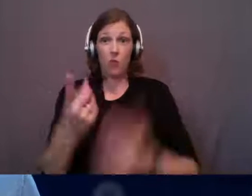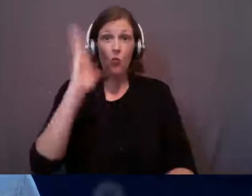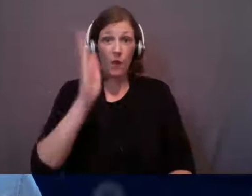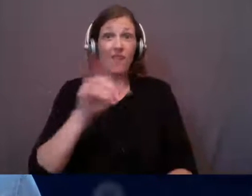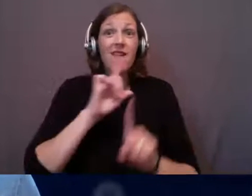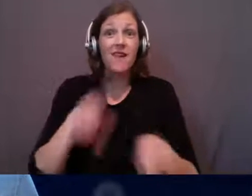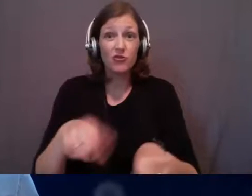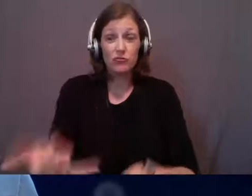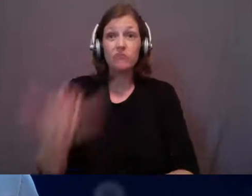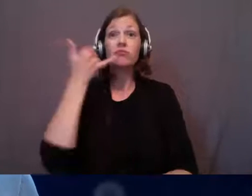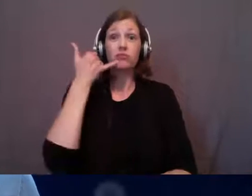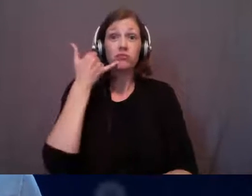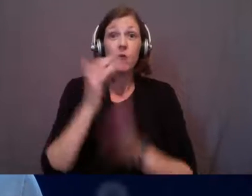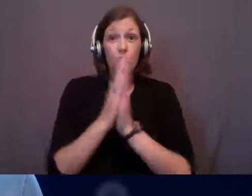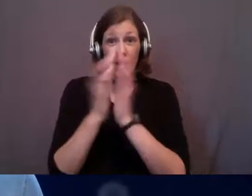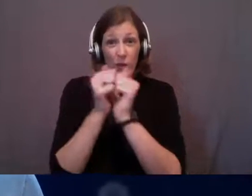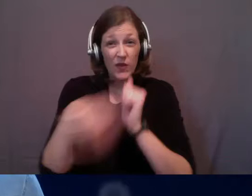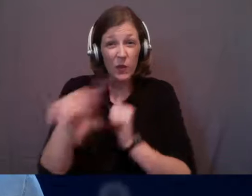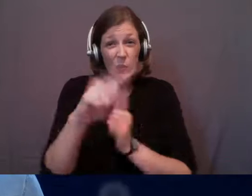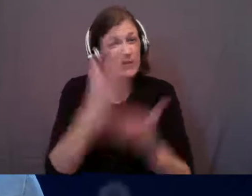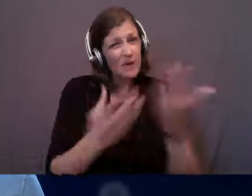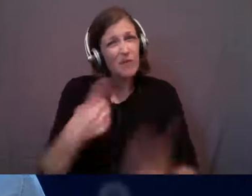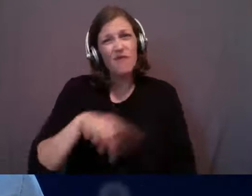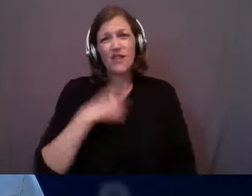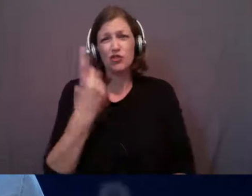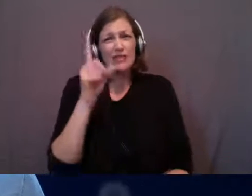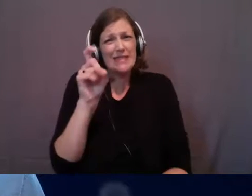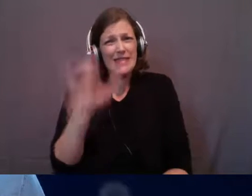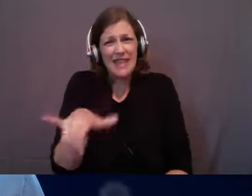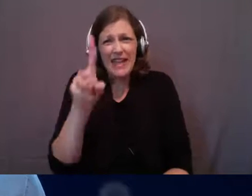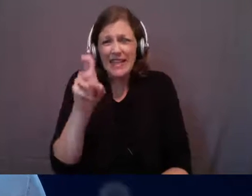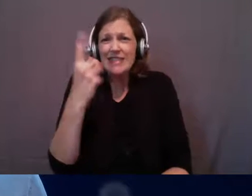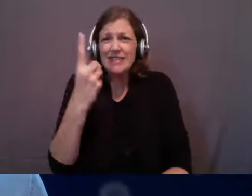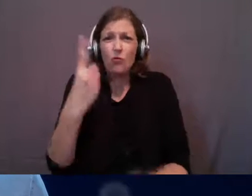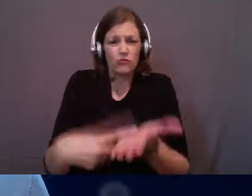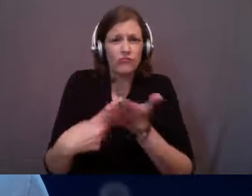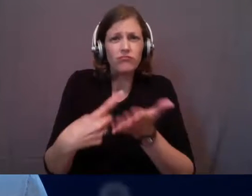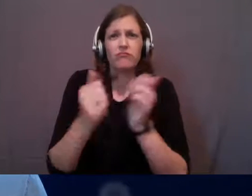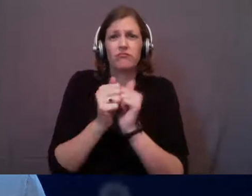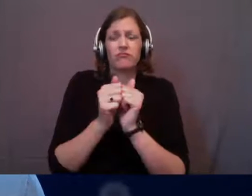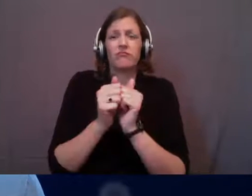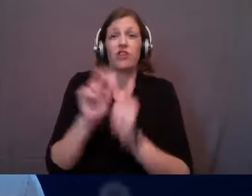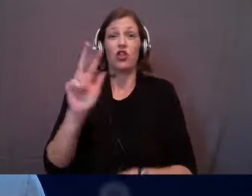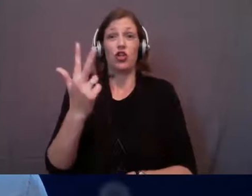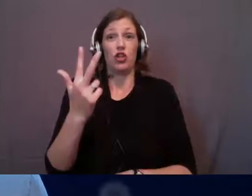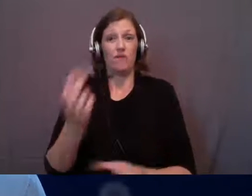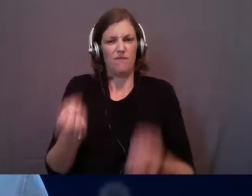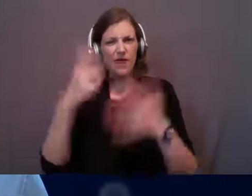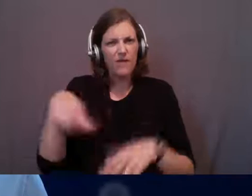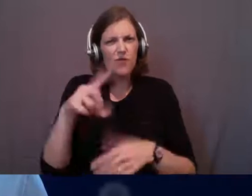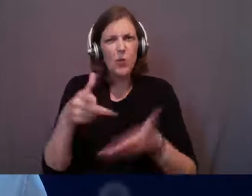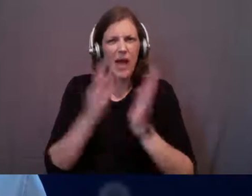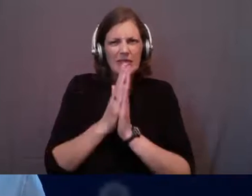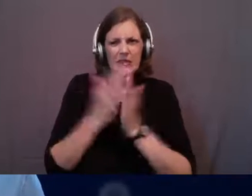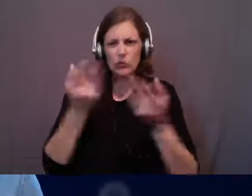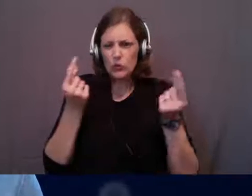with you. Some of us just need that. We need somebody to talk to. Third thing is, a lot of you are asking for next steps as you're growing with anger